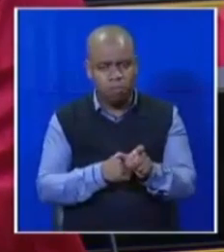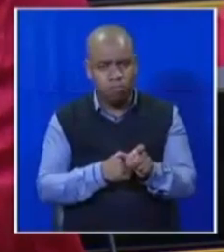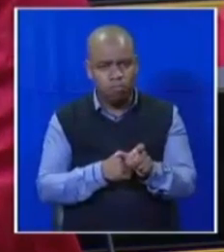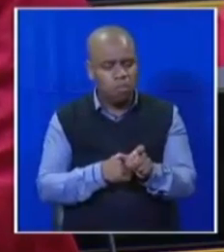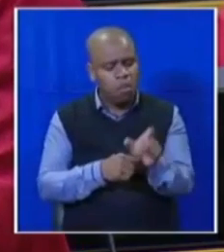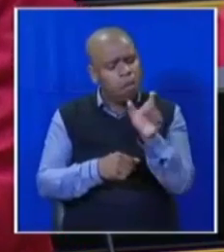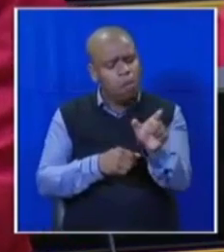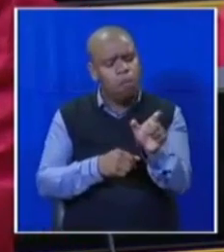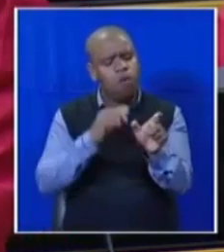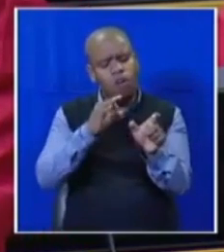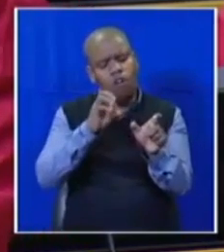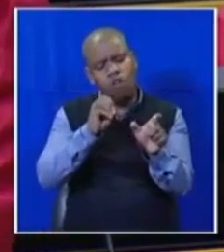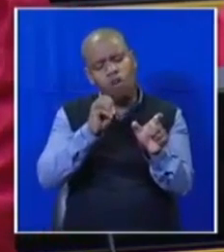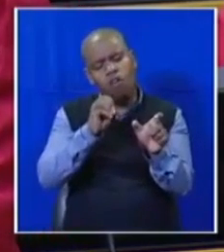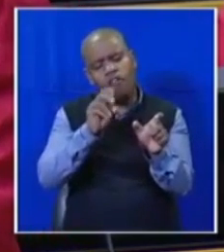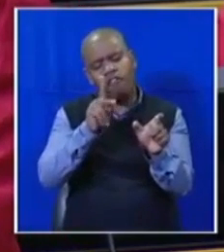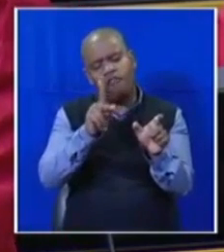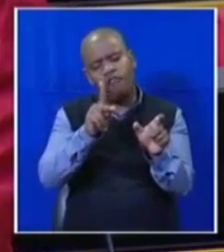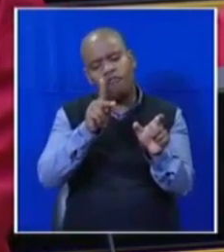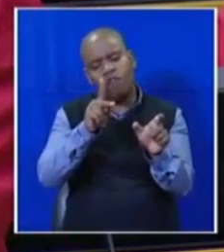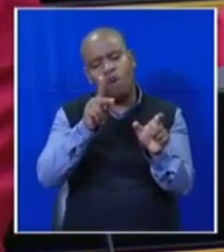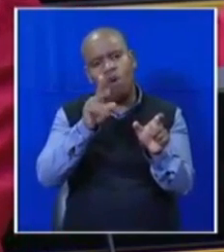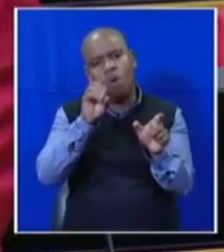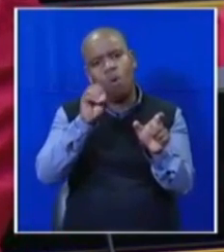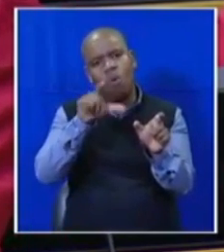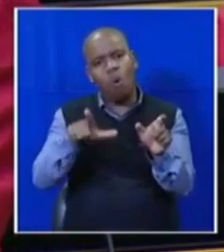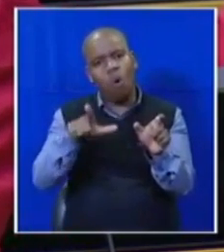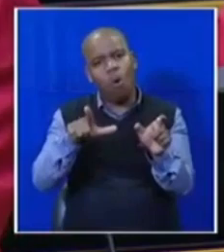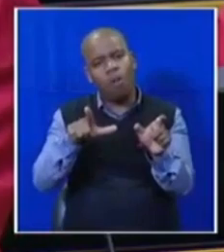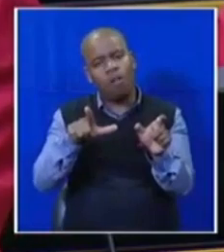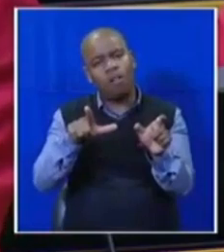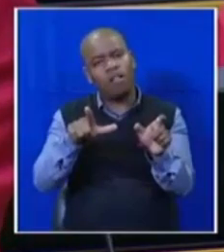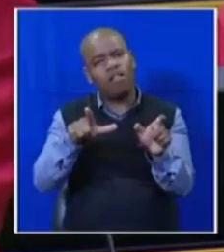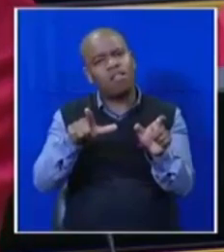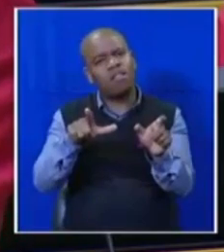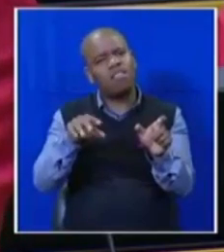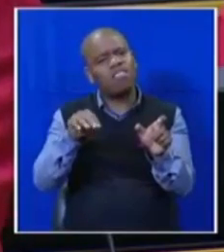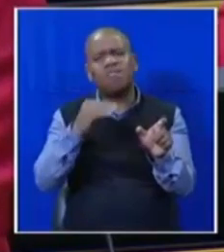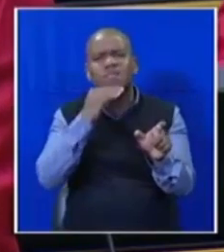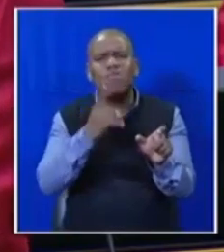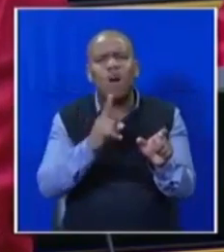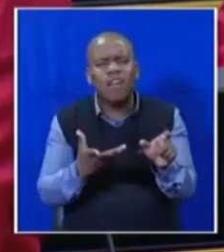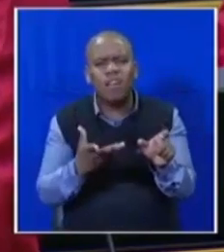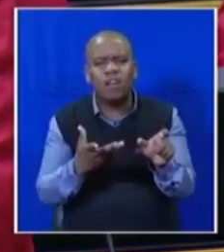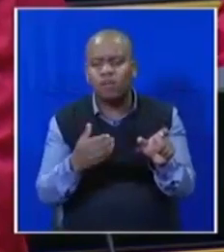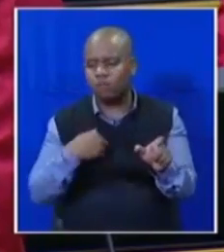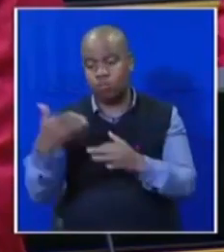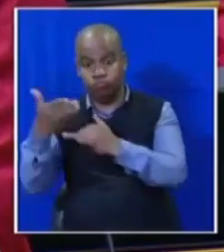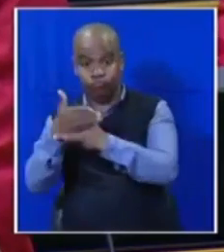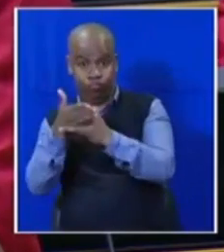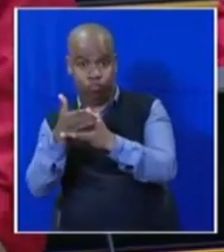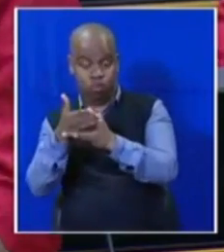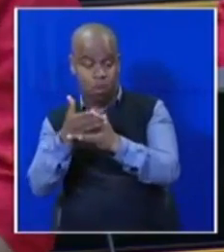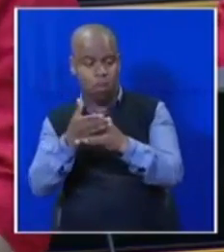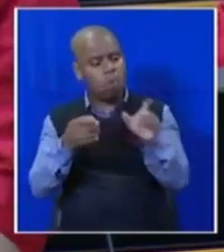FOKOL means? How is it offensive? We don't speak like that in the House, honourable member. You've just repeated the word.